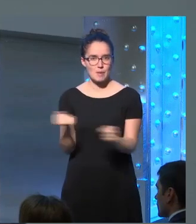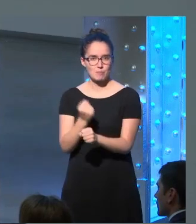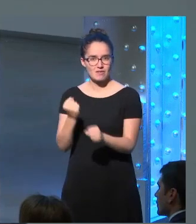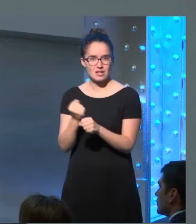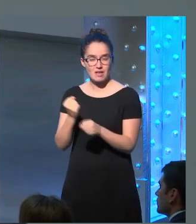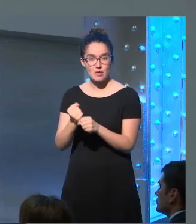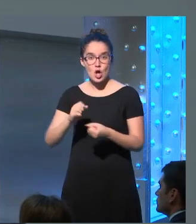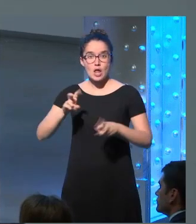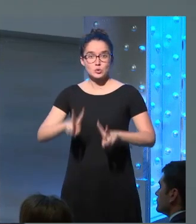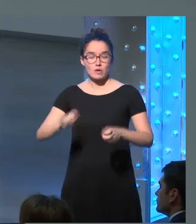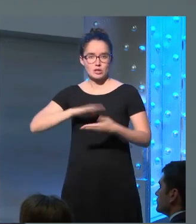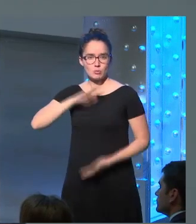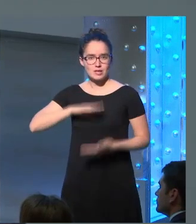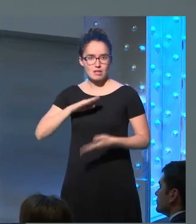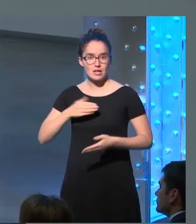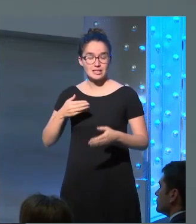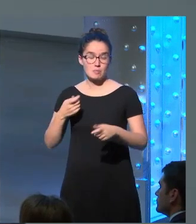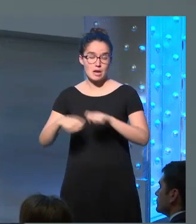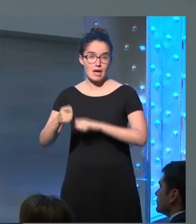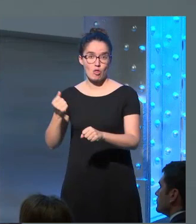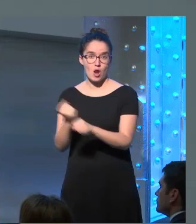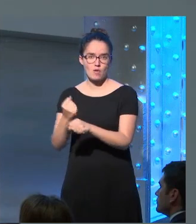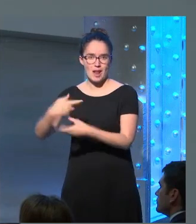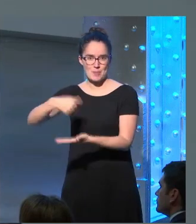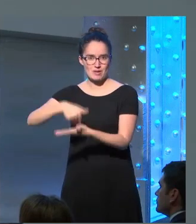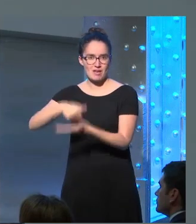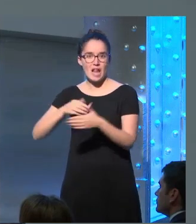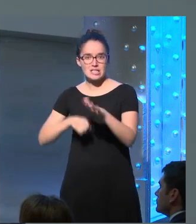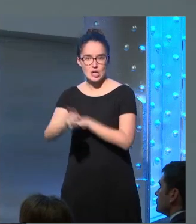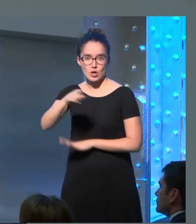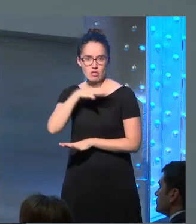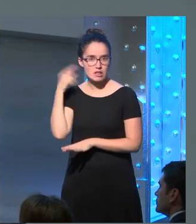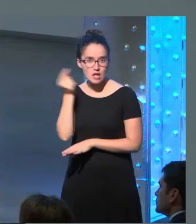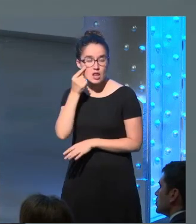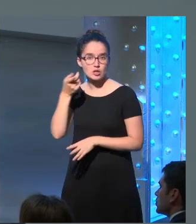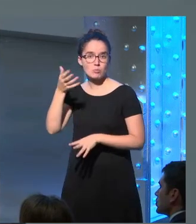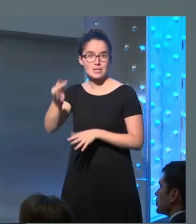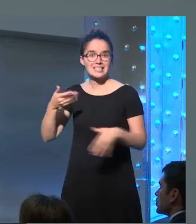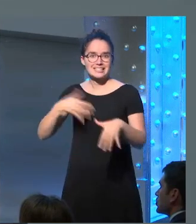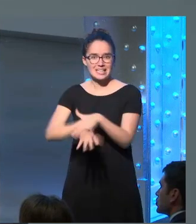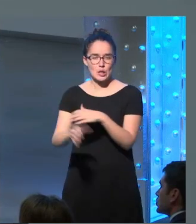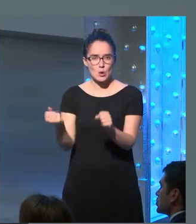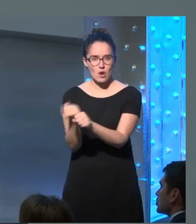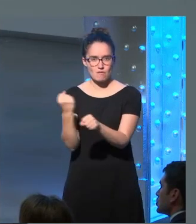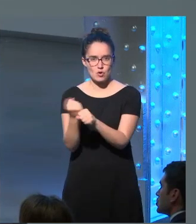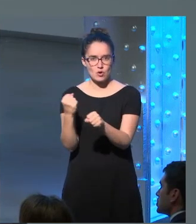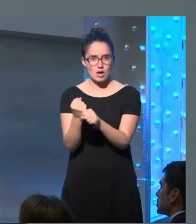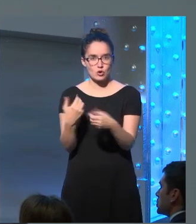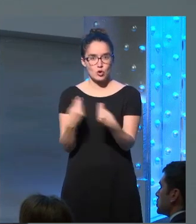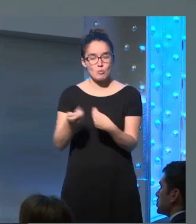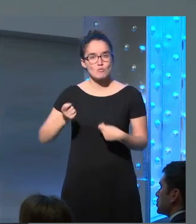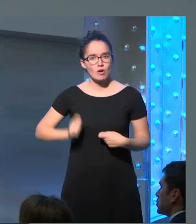scenario. The challenge of employability, the new skills that are demanded by the market, the development of talent, and